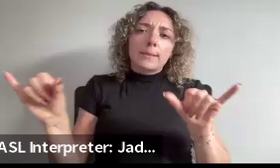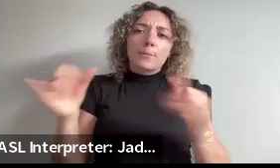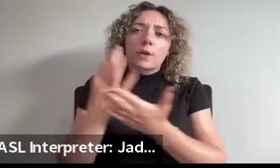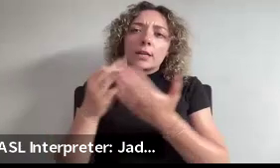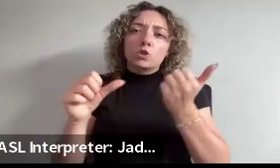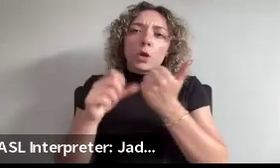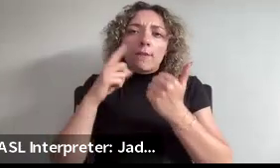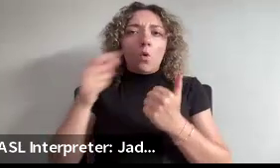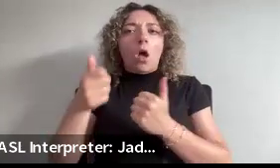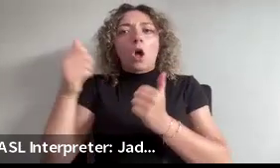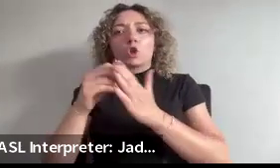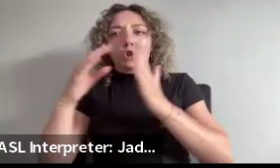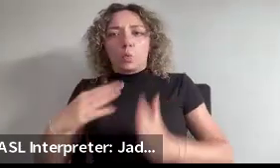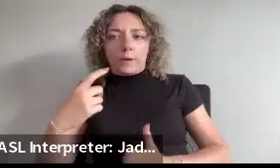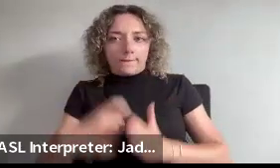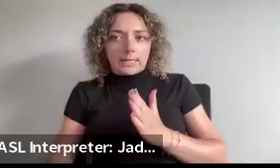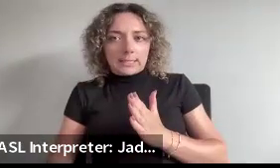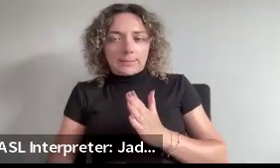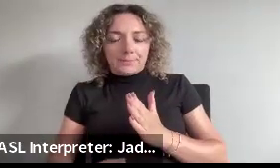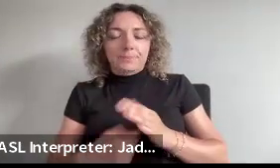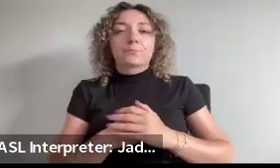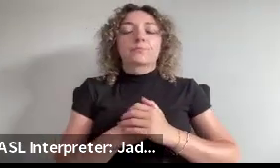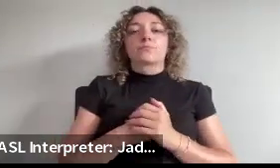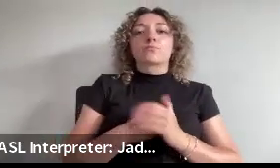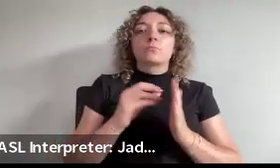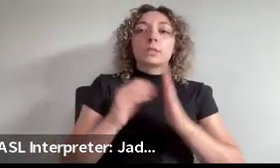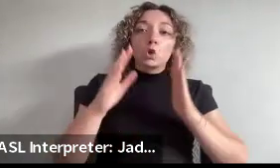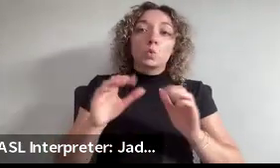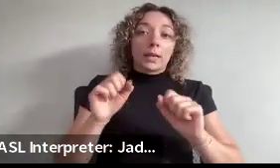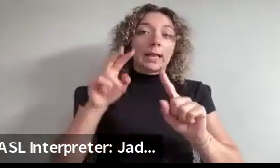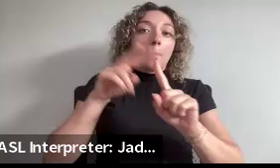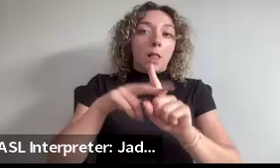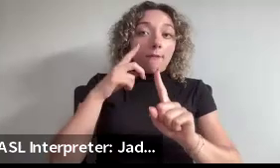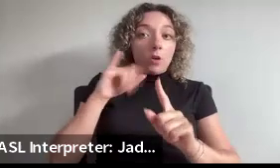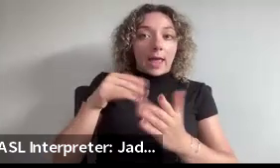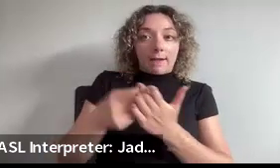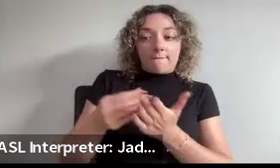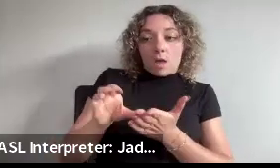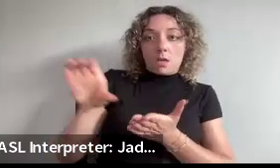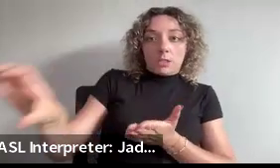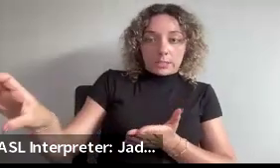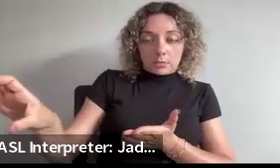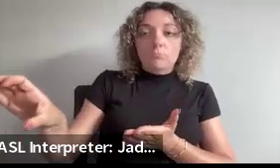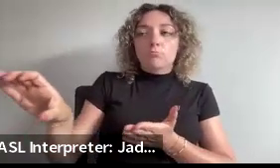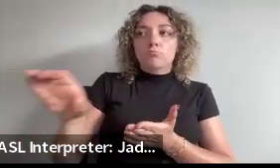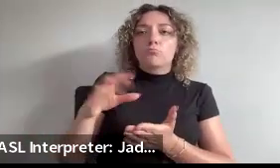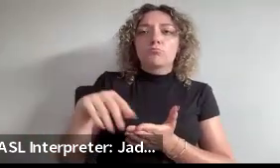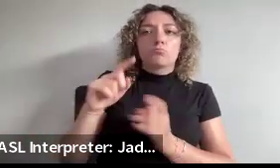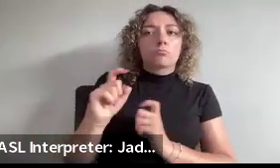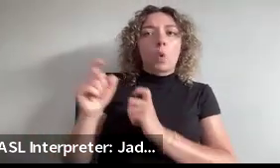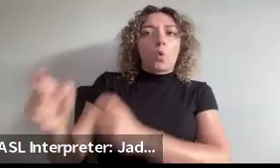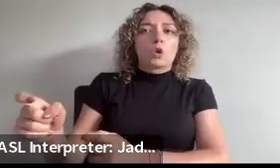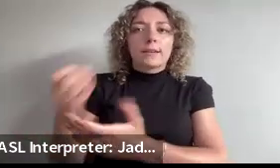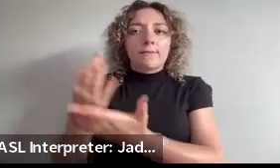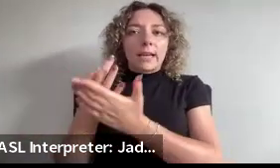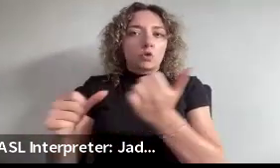other student fees. Um, and students can apply for those funds and be awarded financial